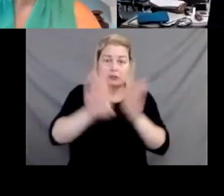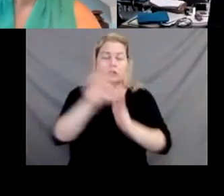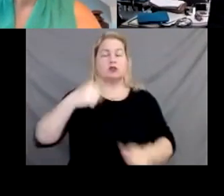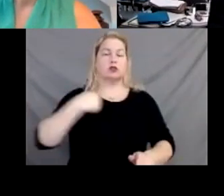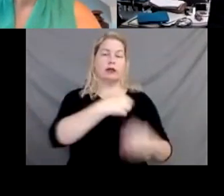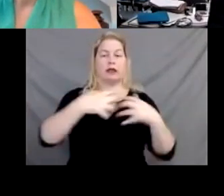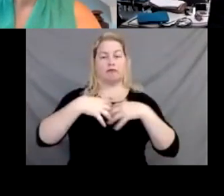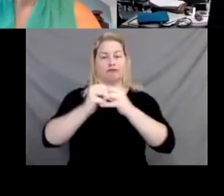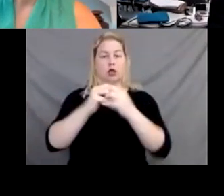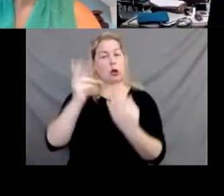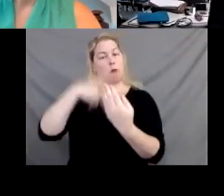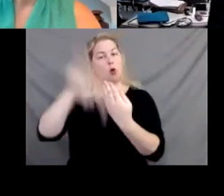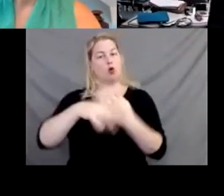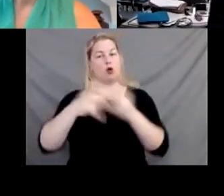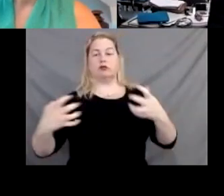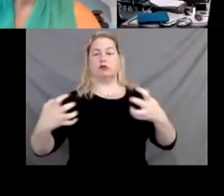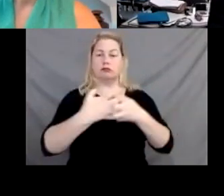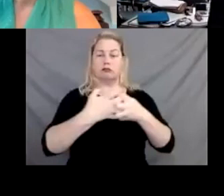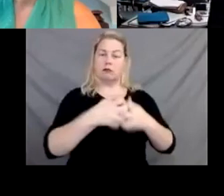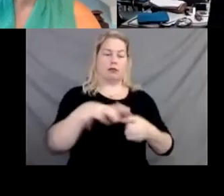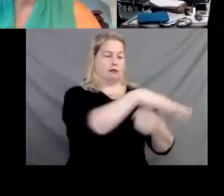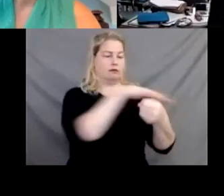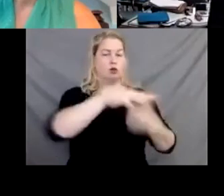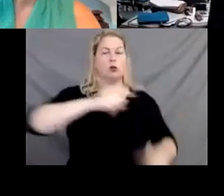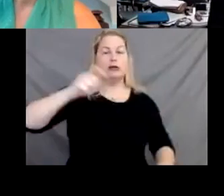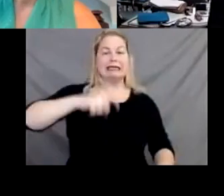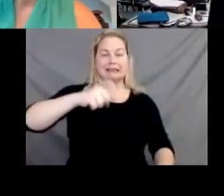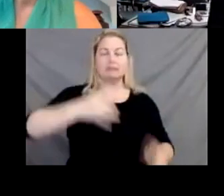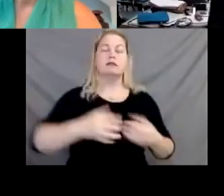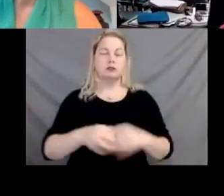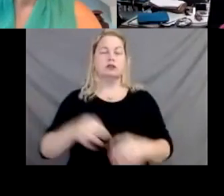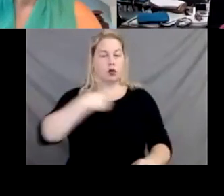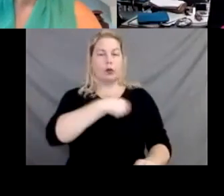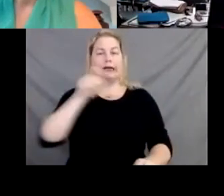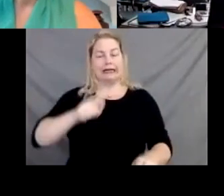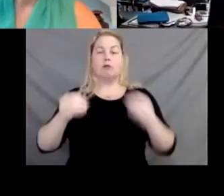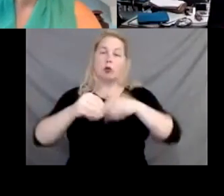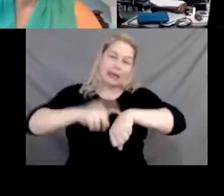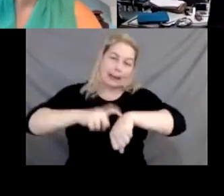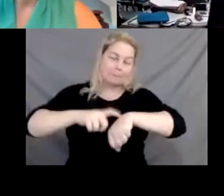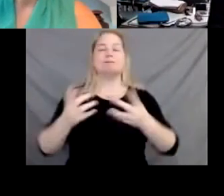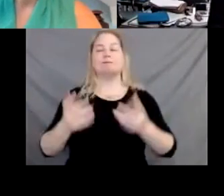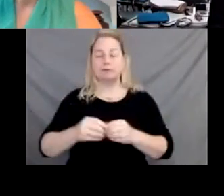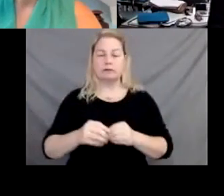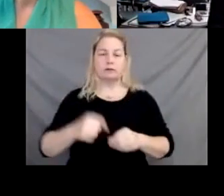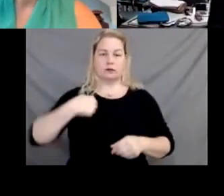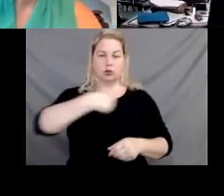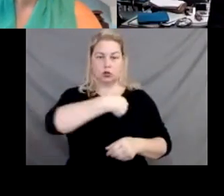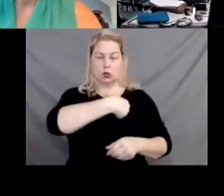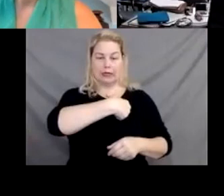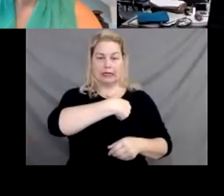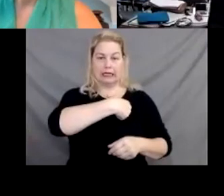programs to respond to the needs that we heard. And so we are going to encourage that funds from